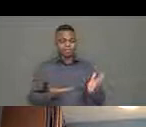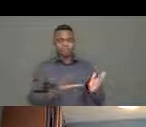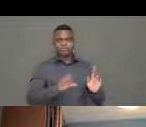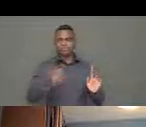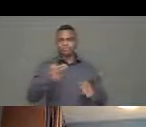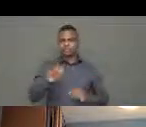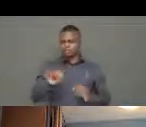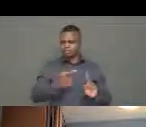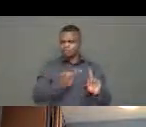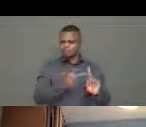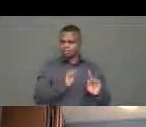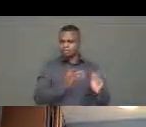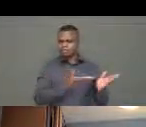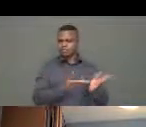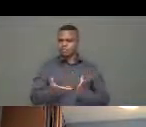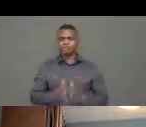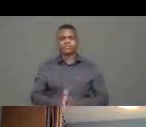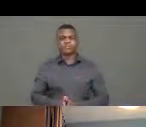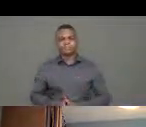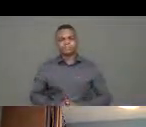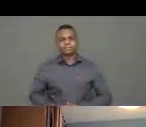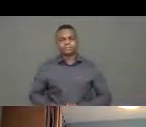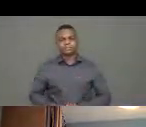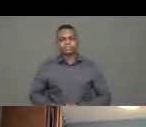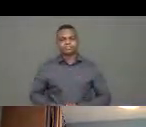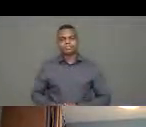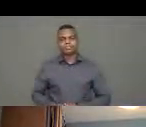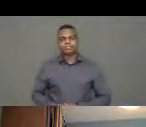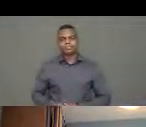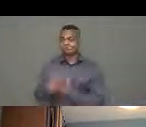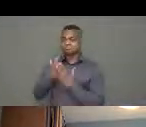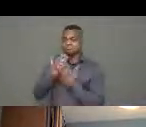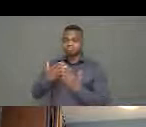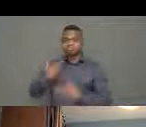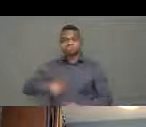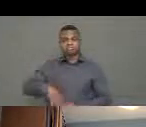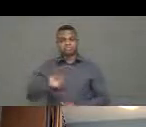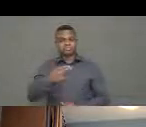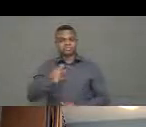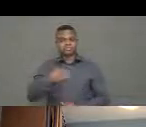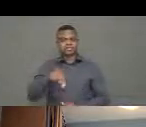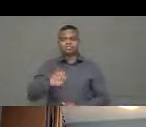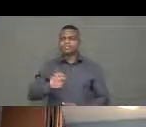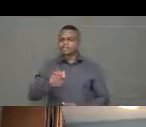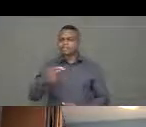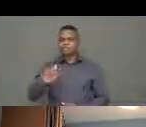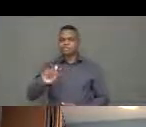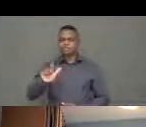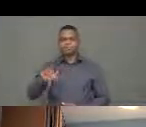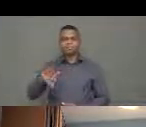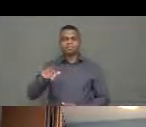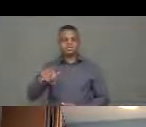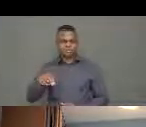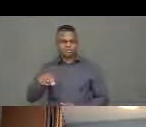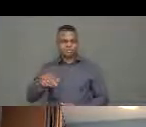My name is Shane Halpin. I'm the CEO of VC in Dublin. We are an international development and humanitarian organisation. So while we work